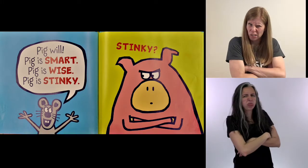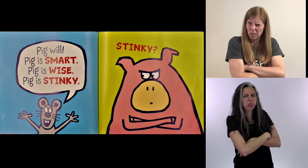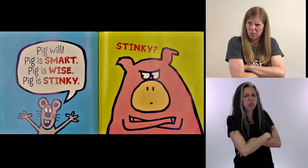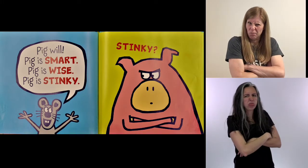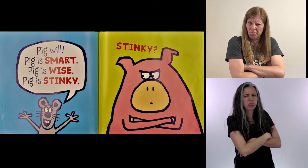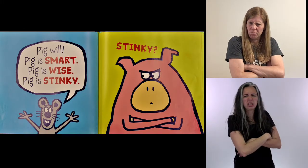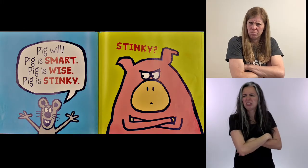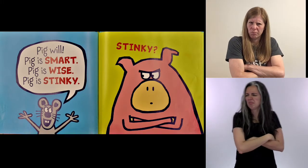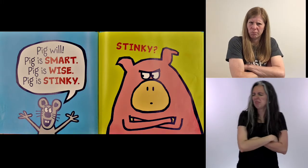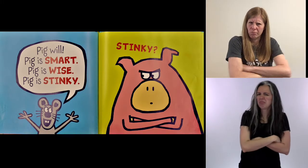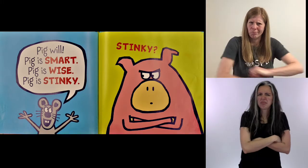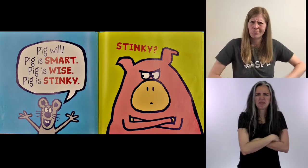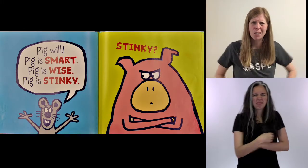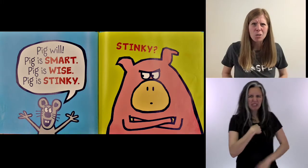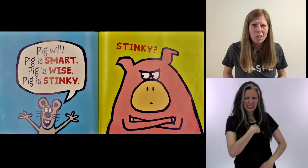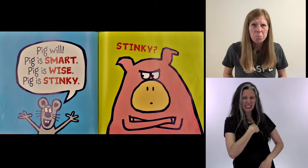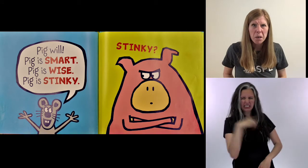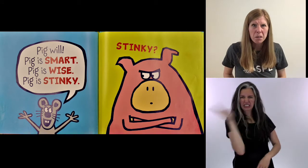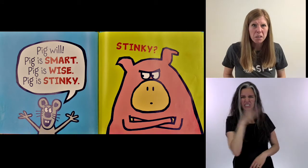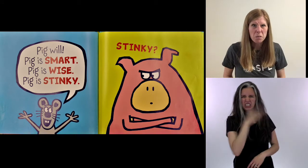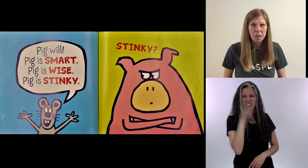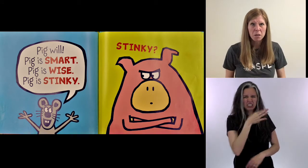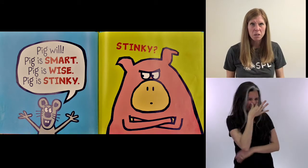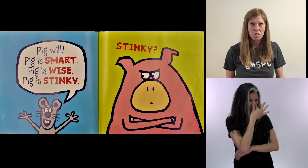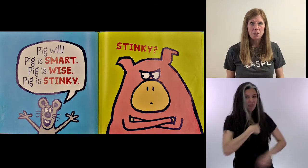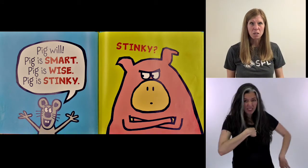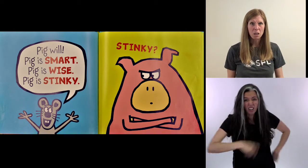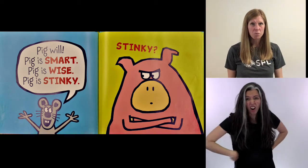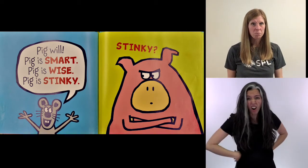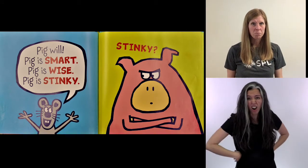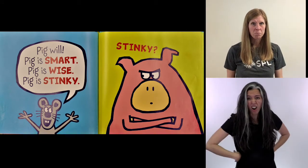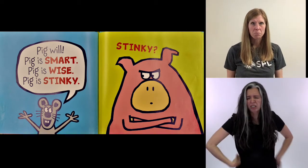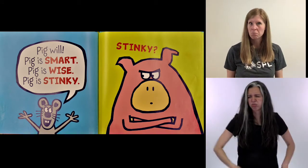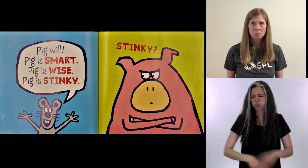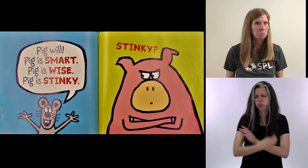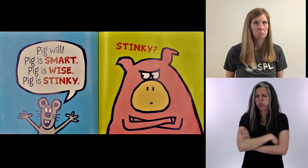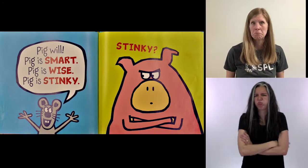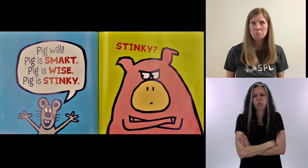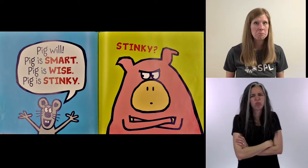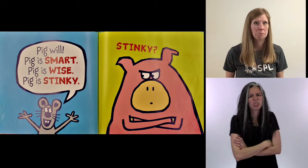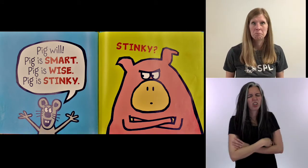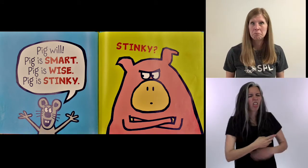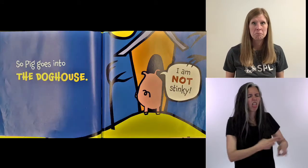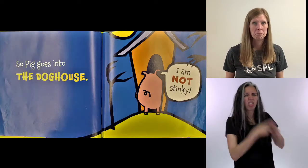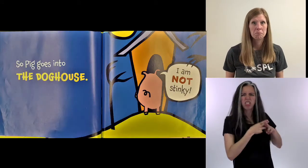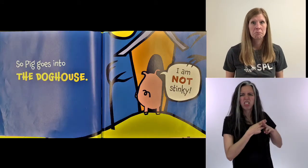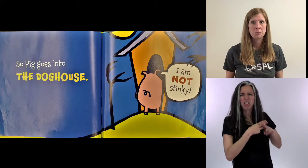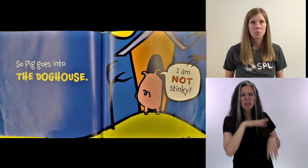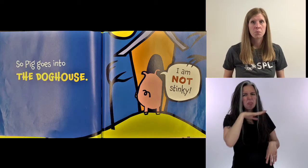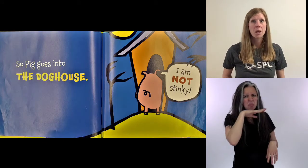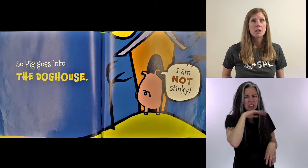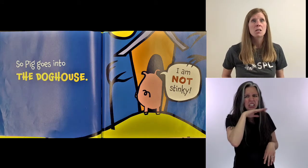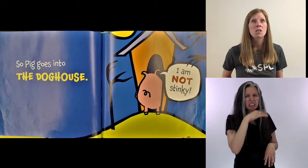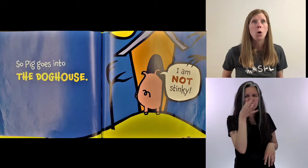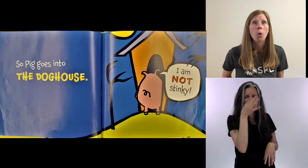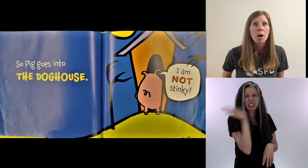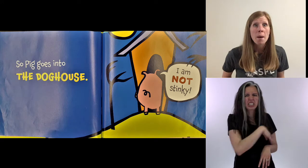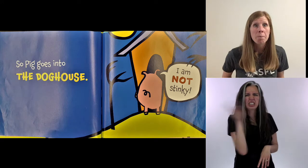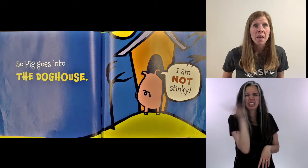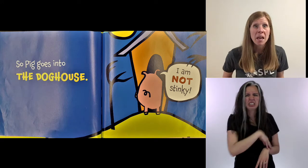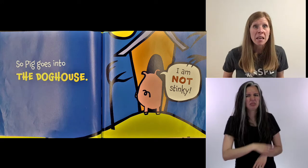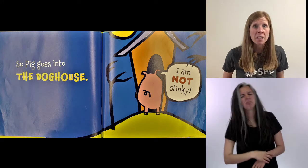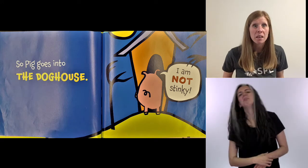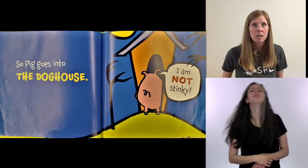Stinky? Do you think Pig likes being called stinky?